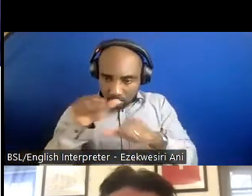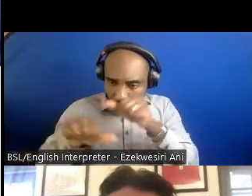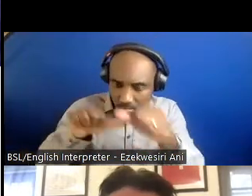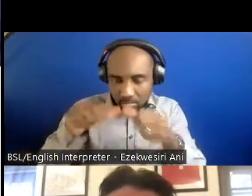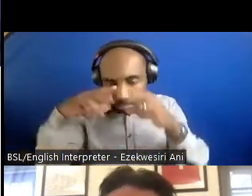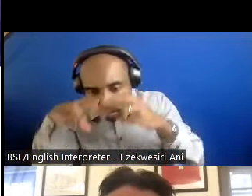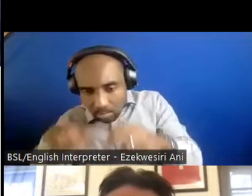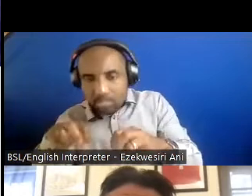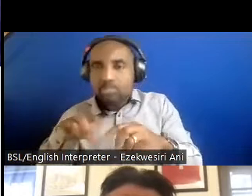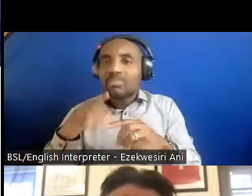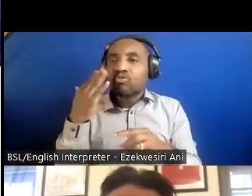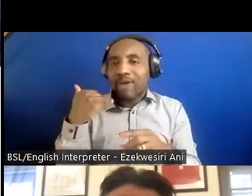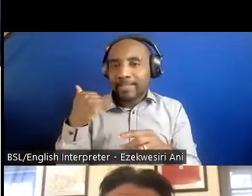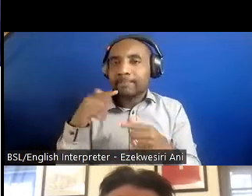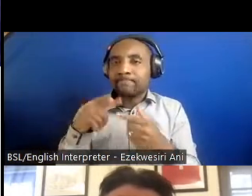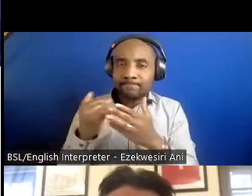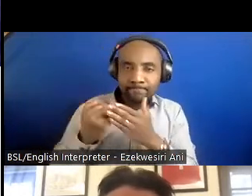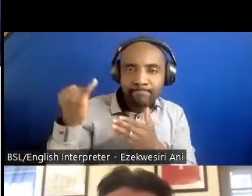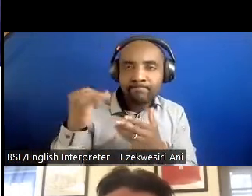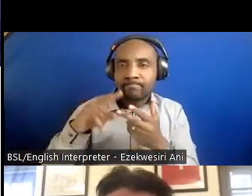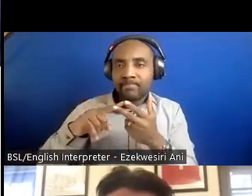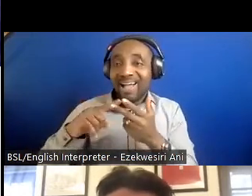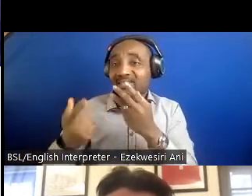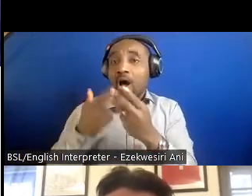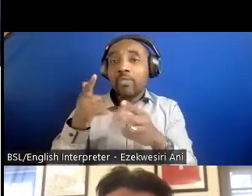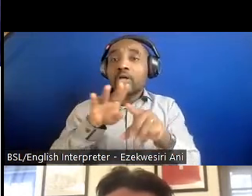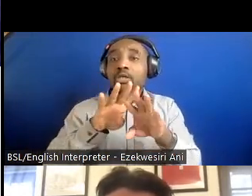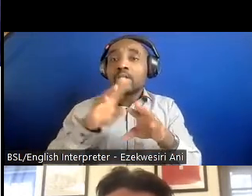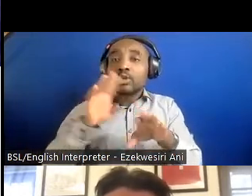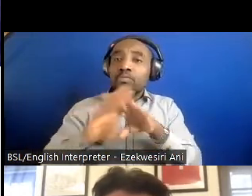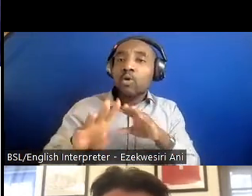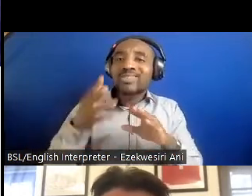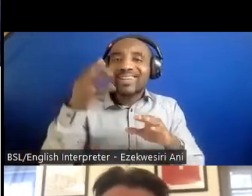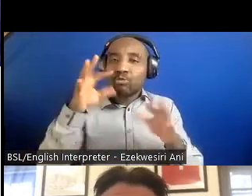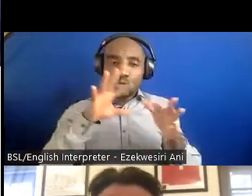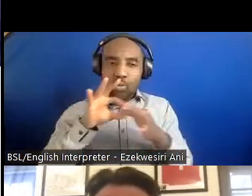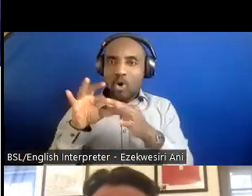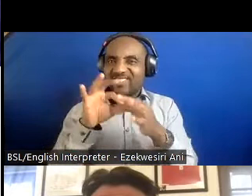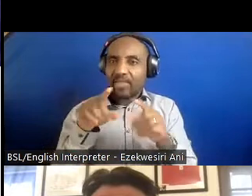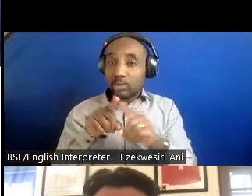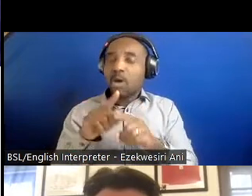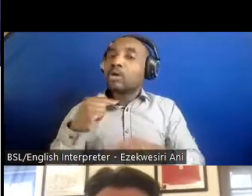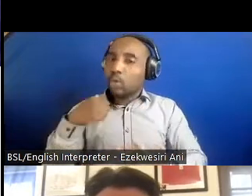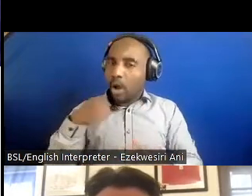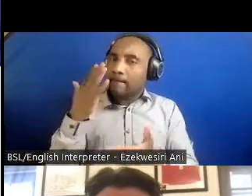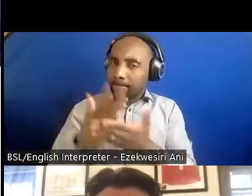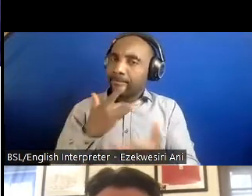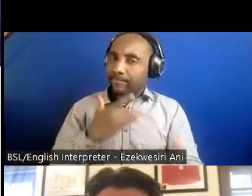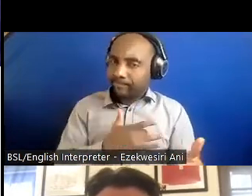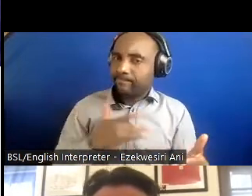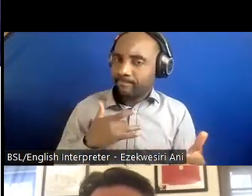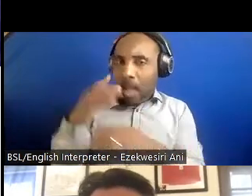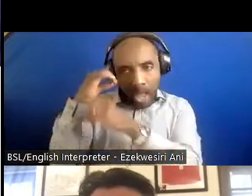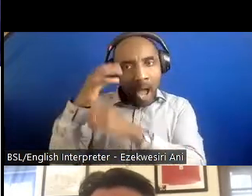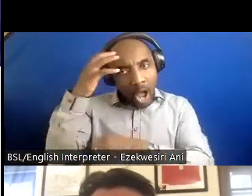as racism, and is engaging with the other sports councils on this. So you have my assurance that the government is committed to